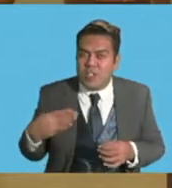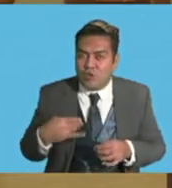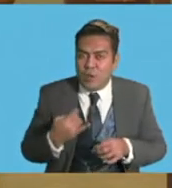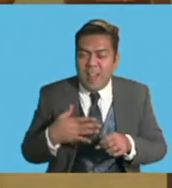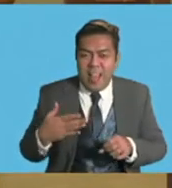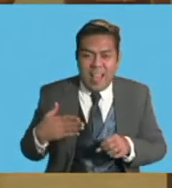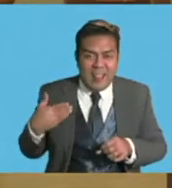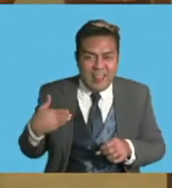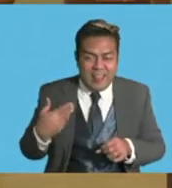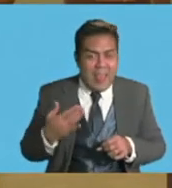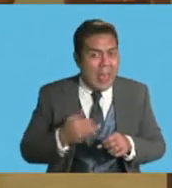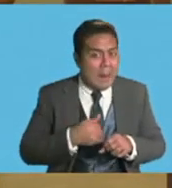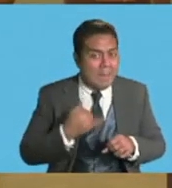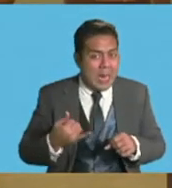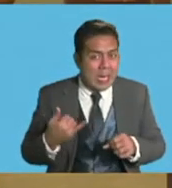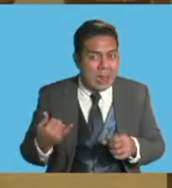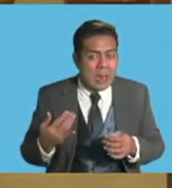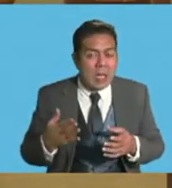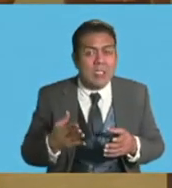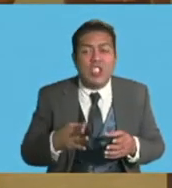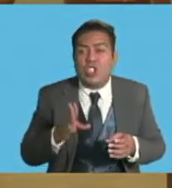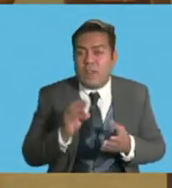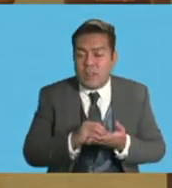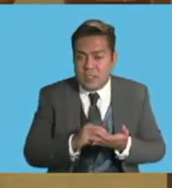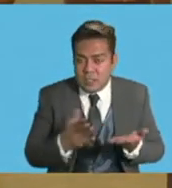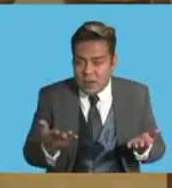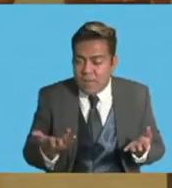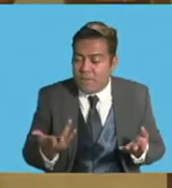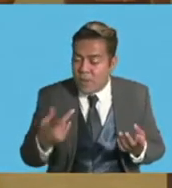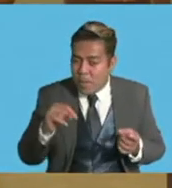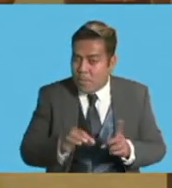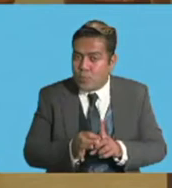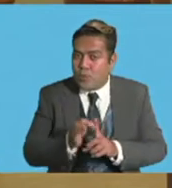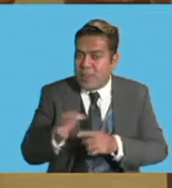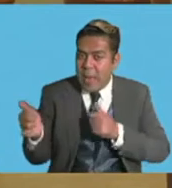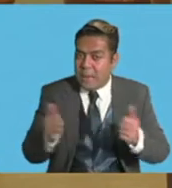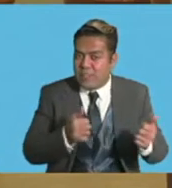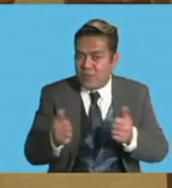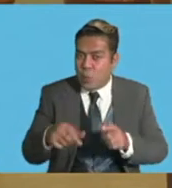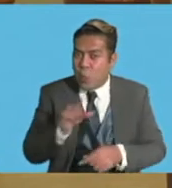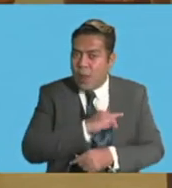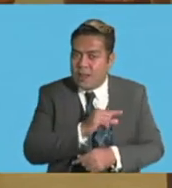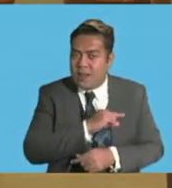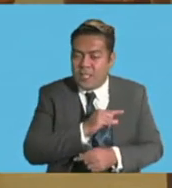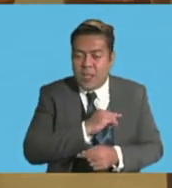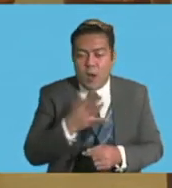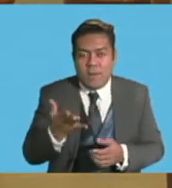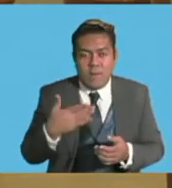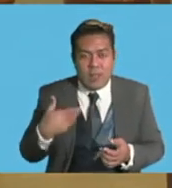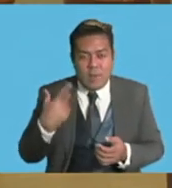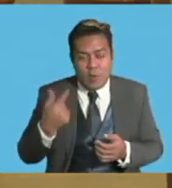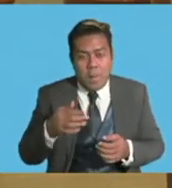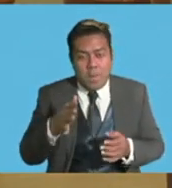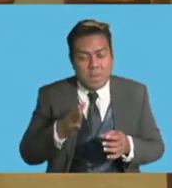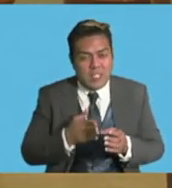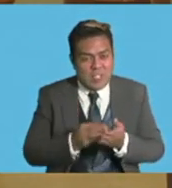Services in this fiscal year are in improving the administration and quality of healthcare and medical services throughout